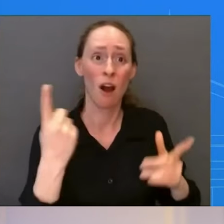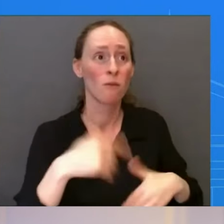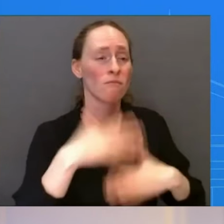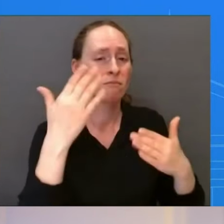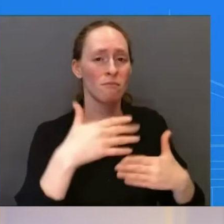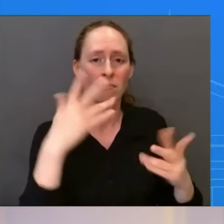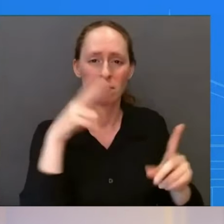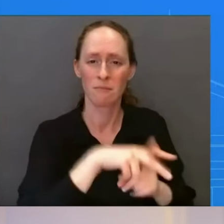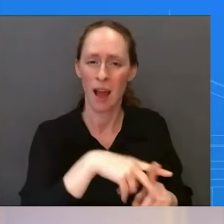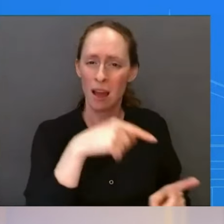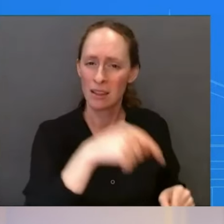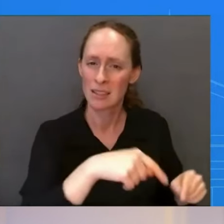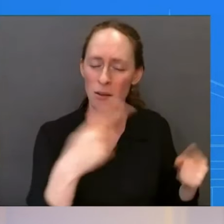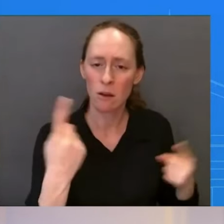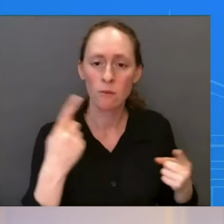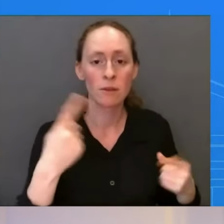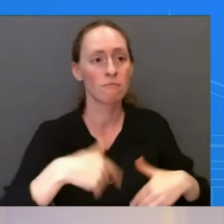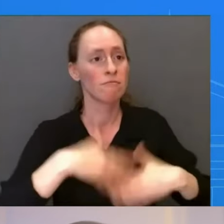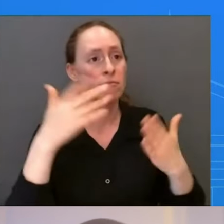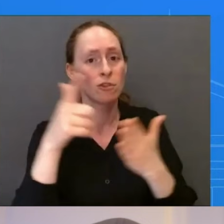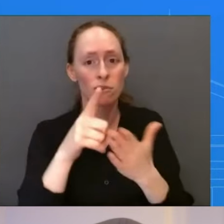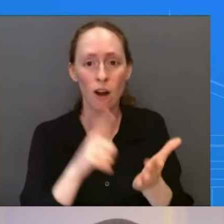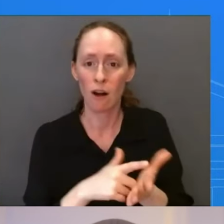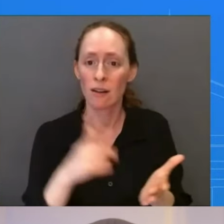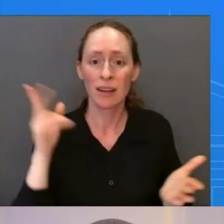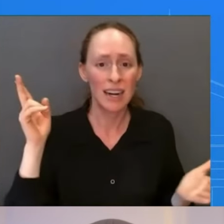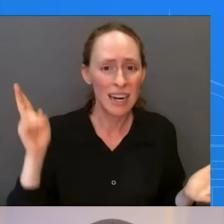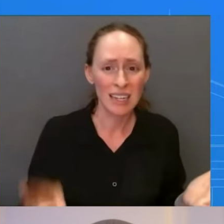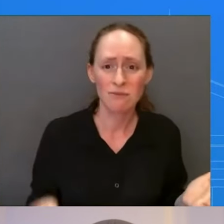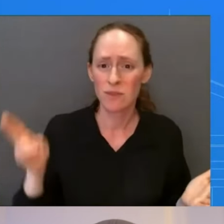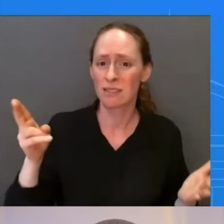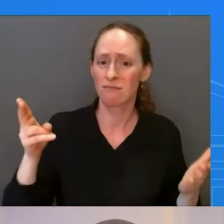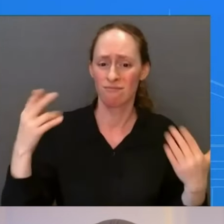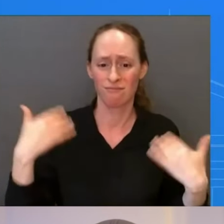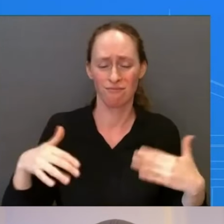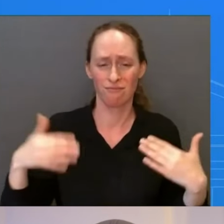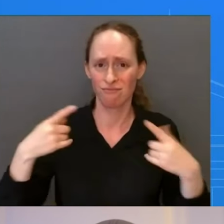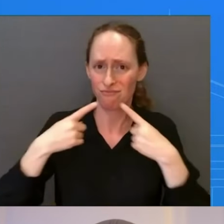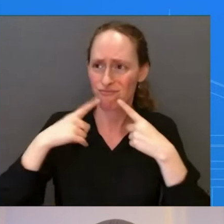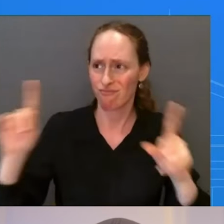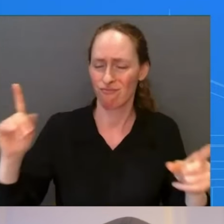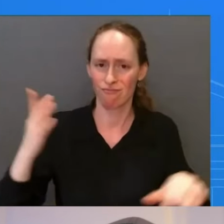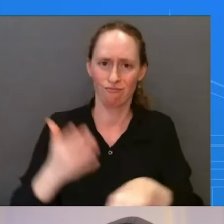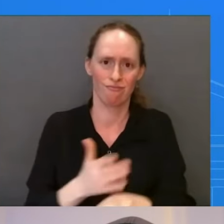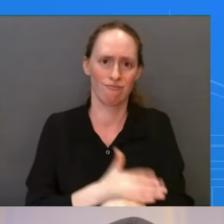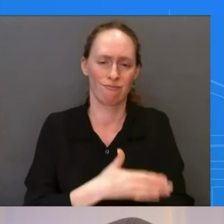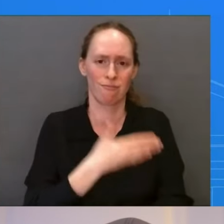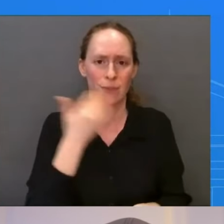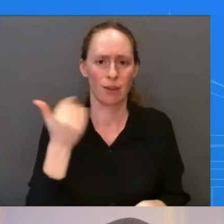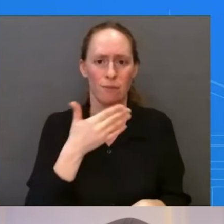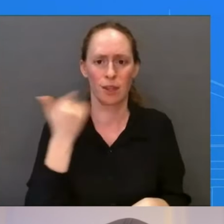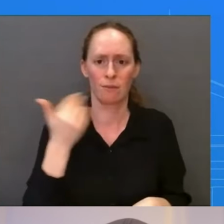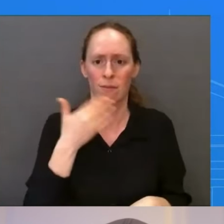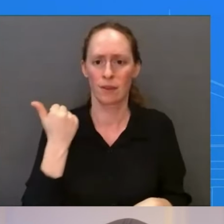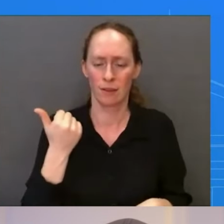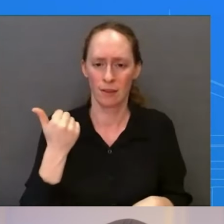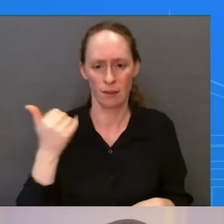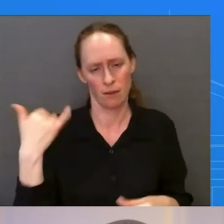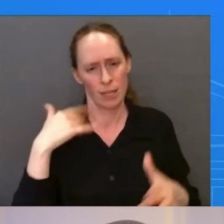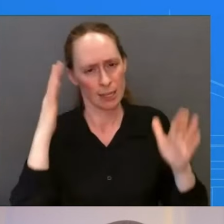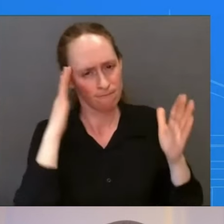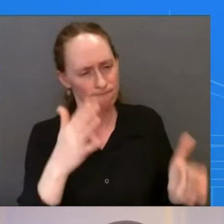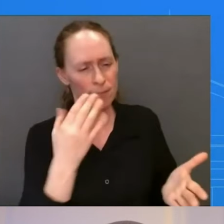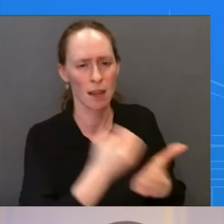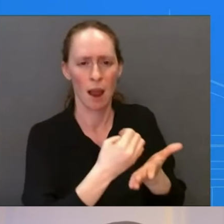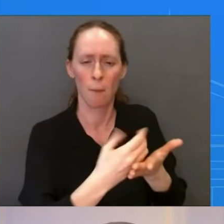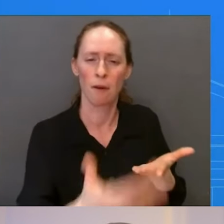been historic and has led to that type of economy where we do not leave anyone behind. And that is our focus. Thank you. There